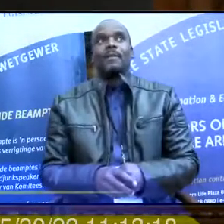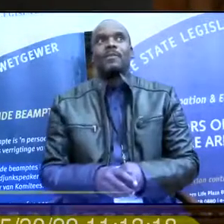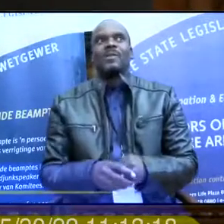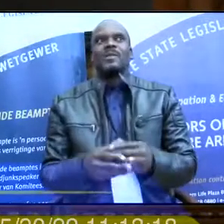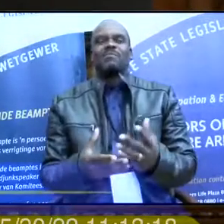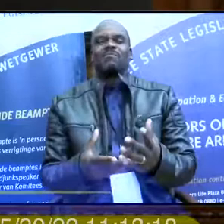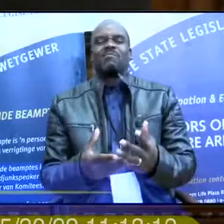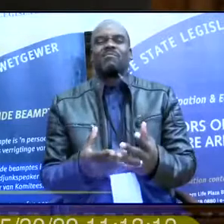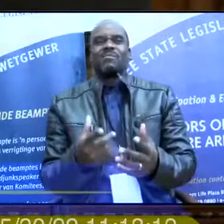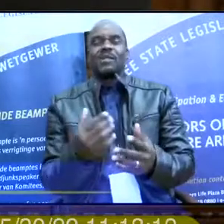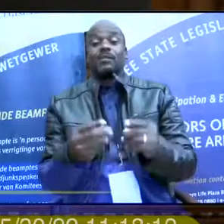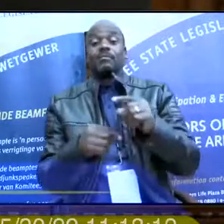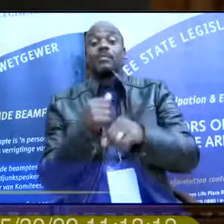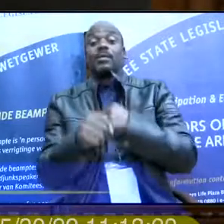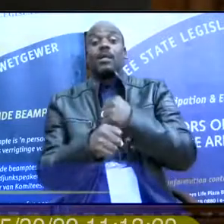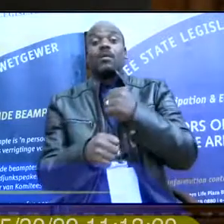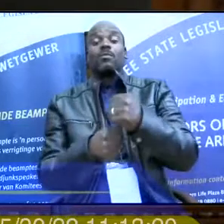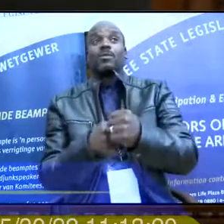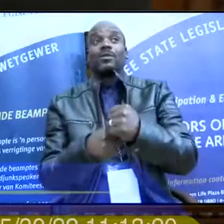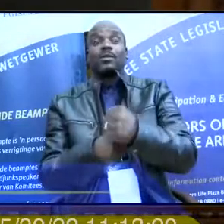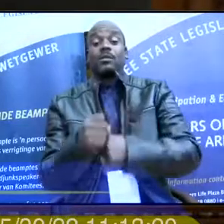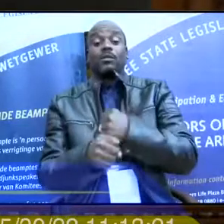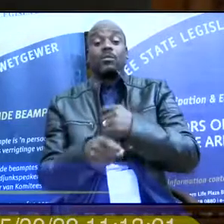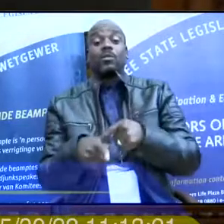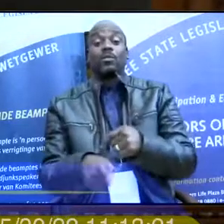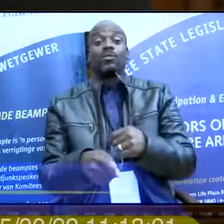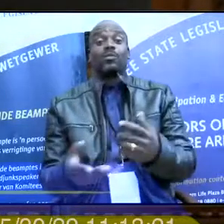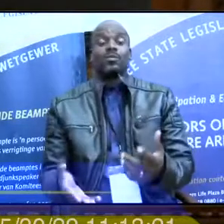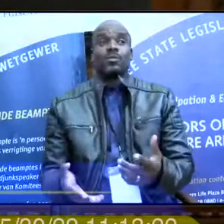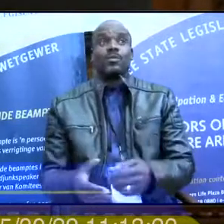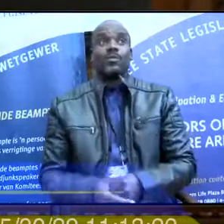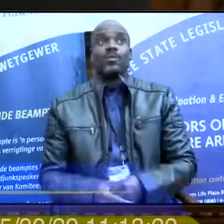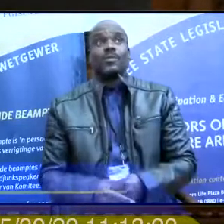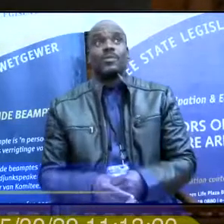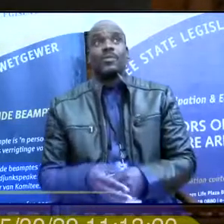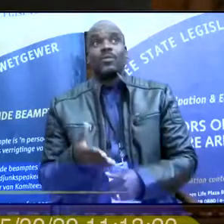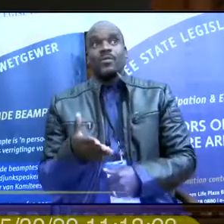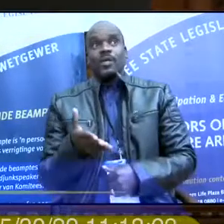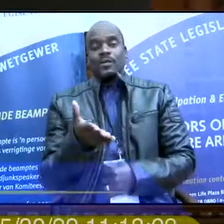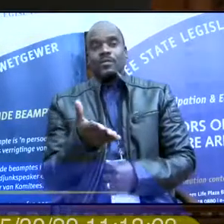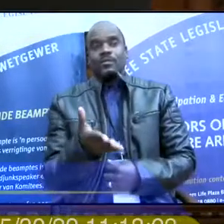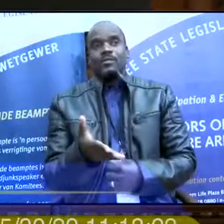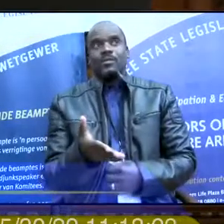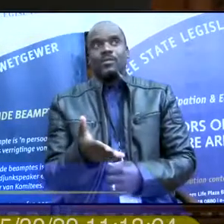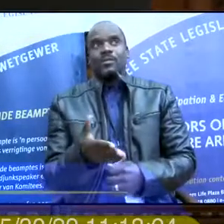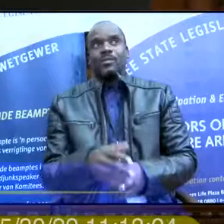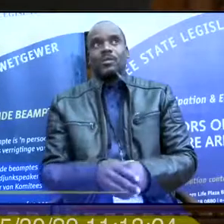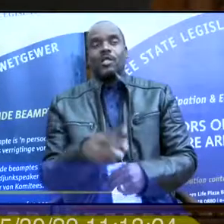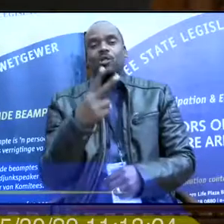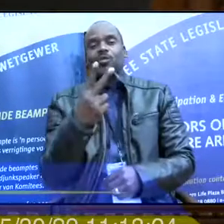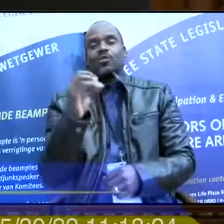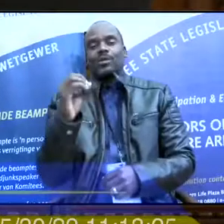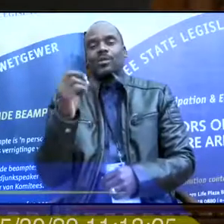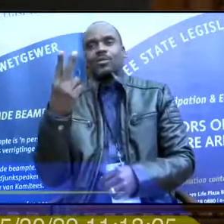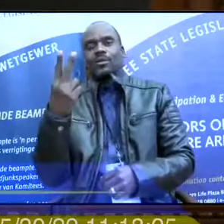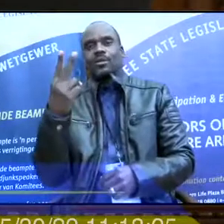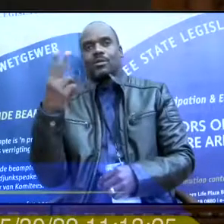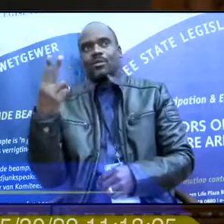january this year it affirms an expected average inflation of 4.9 for 2022.